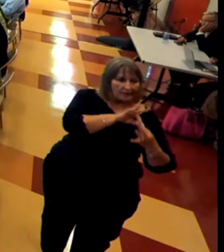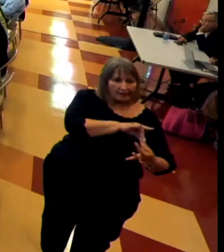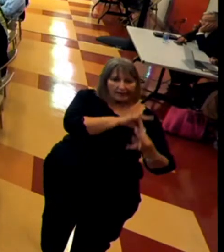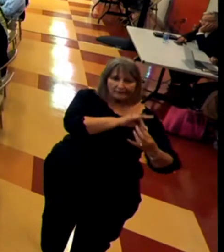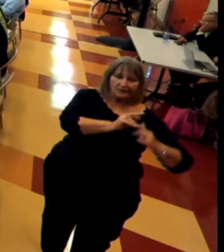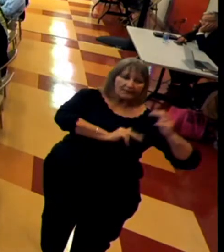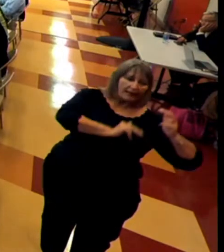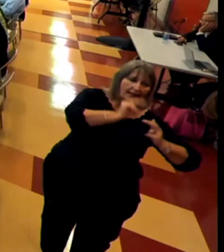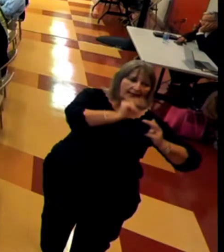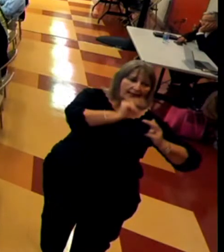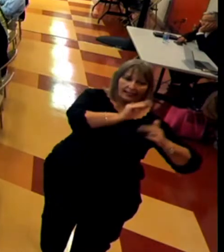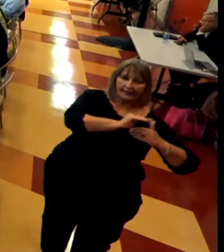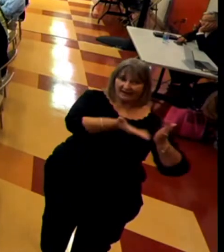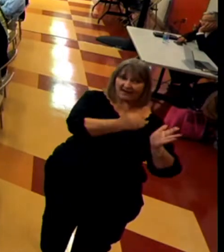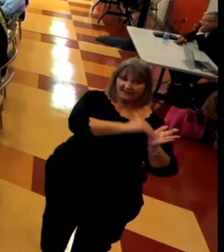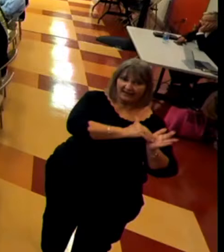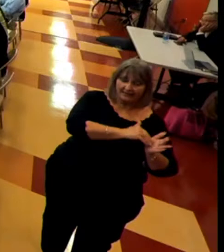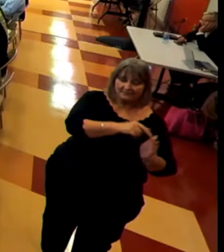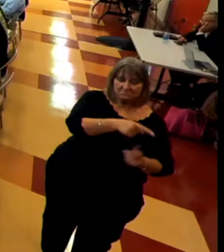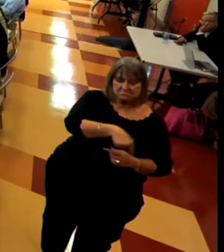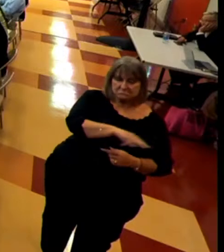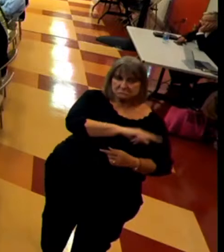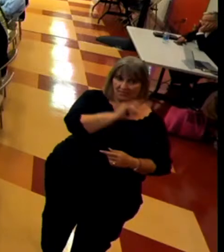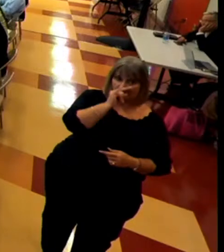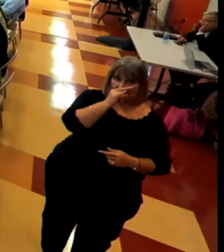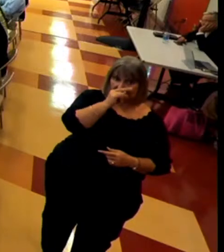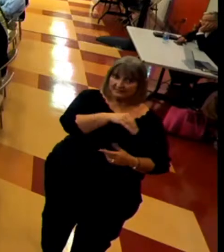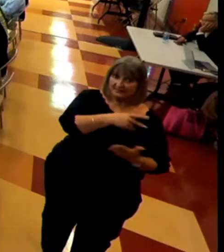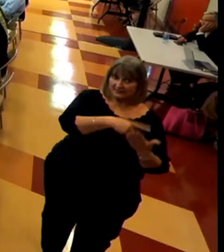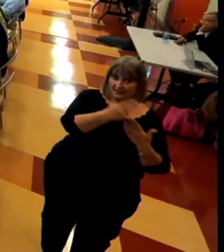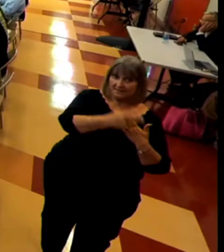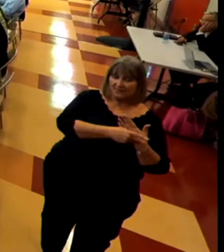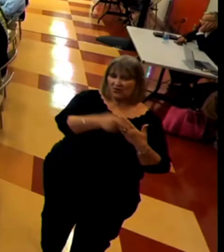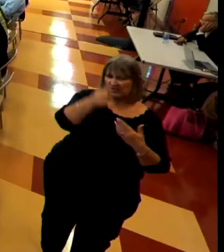The kids that are coming out of there, I think the gentleman mentioned it.